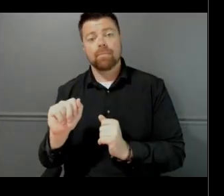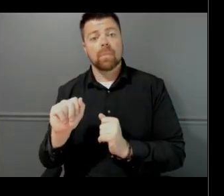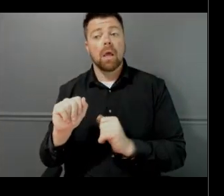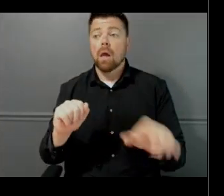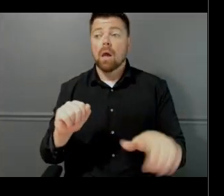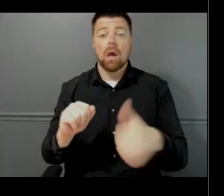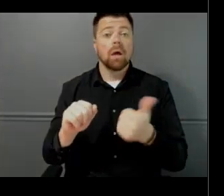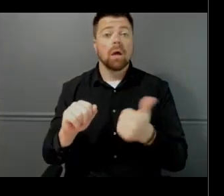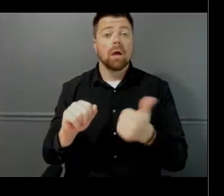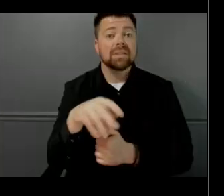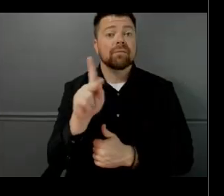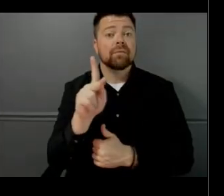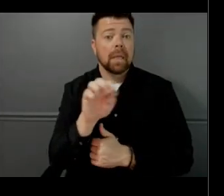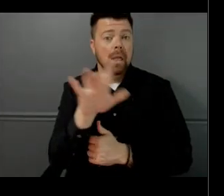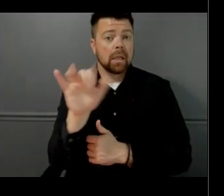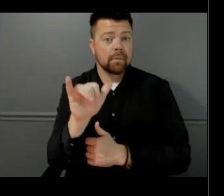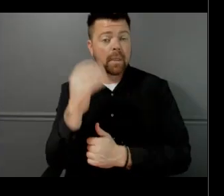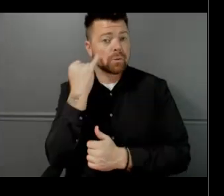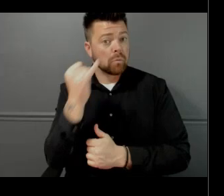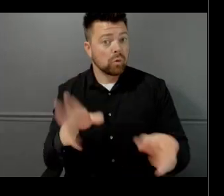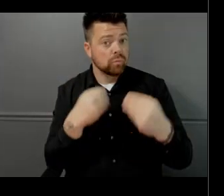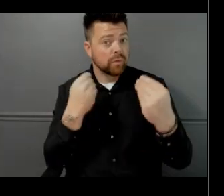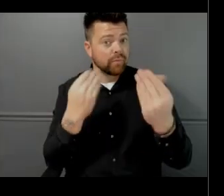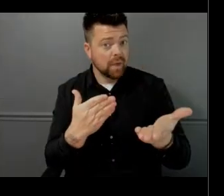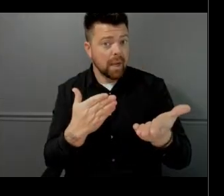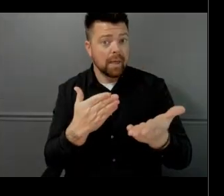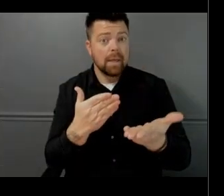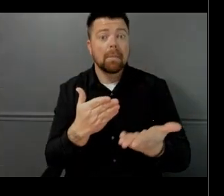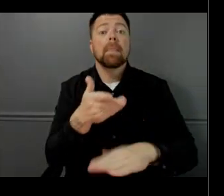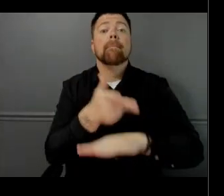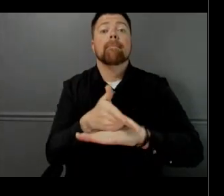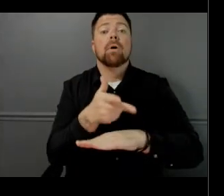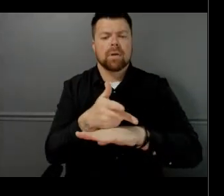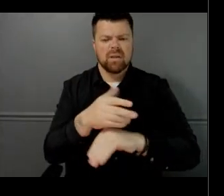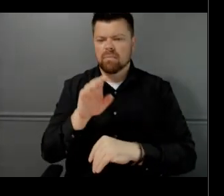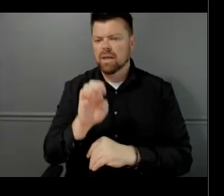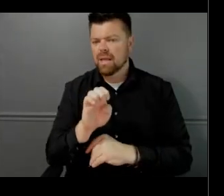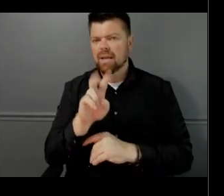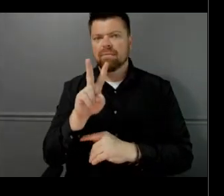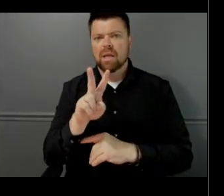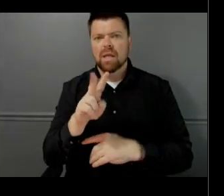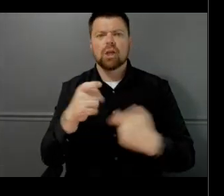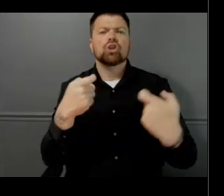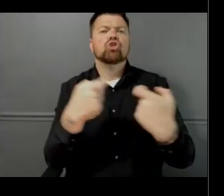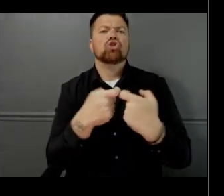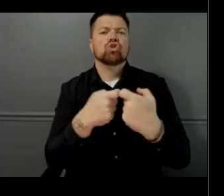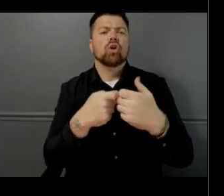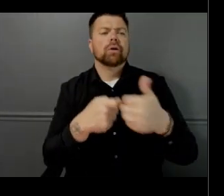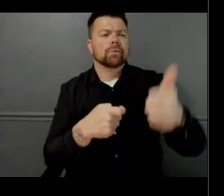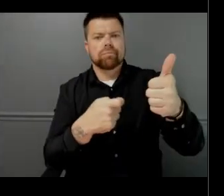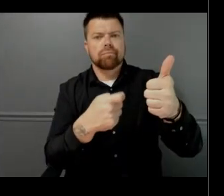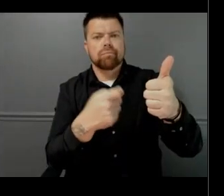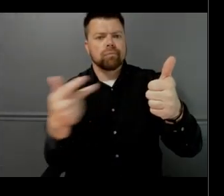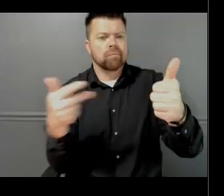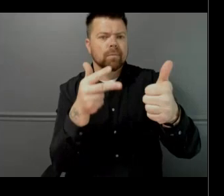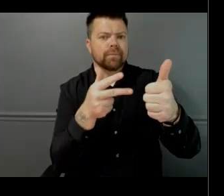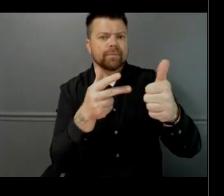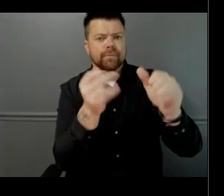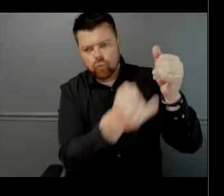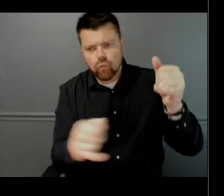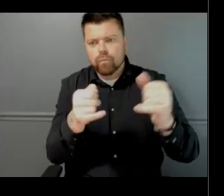Kelly. If providing parking with EV chargers Will a minimum of one